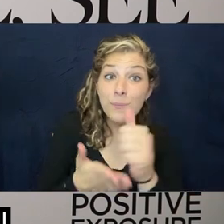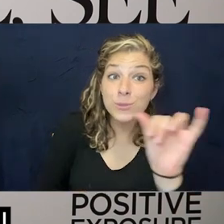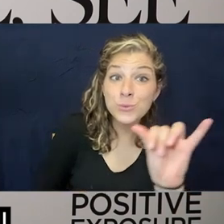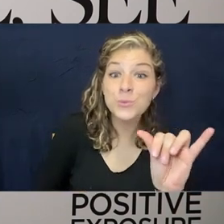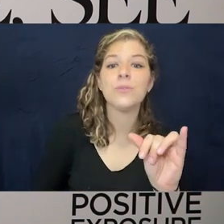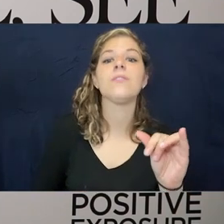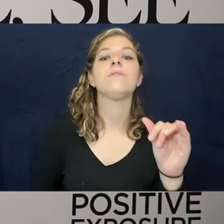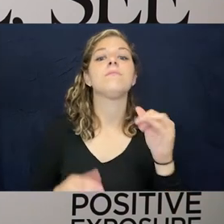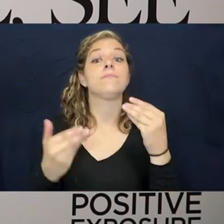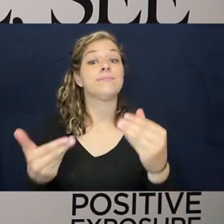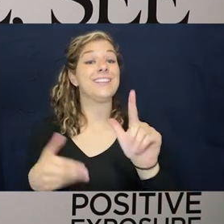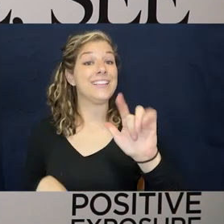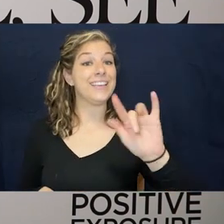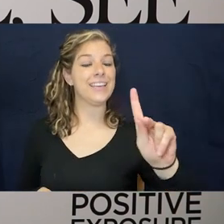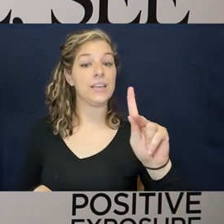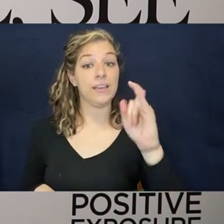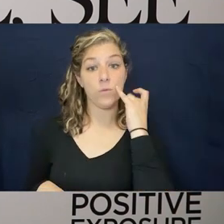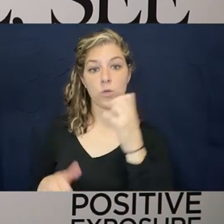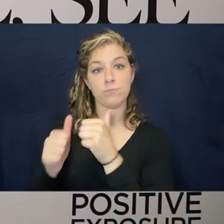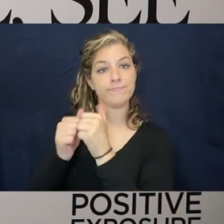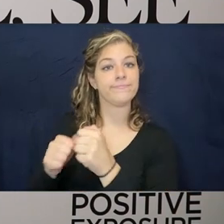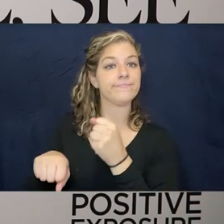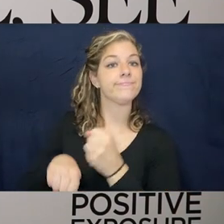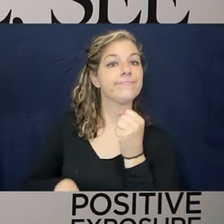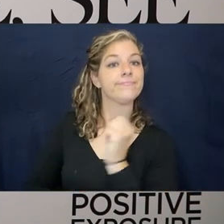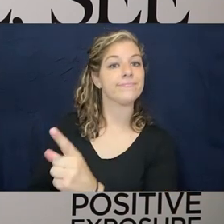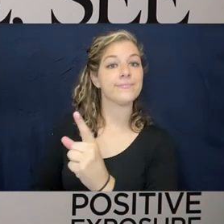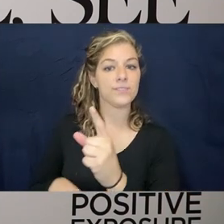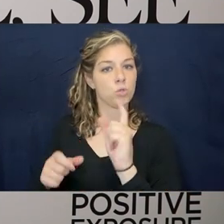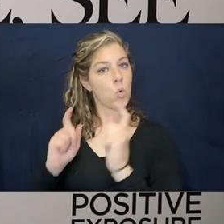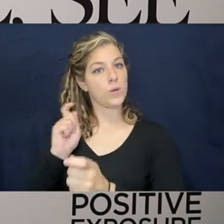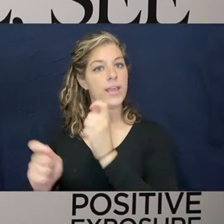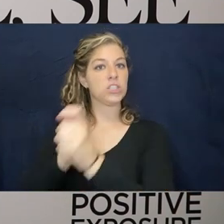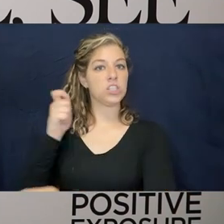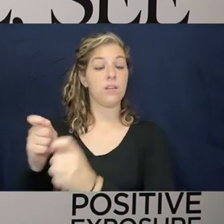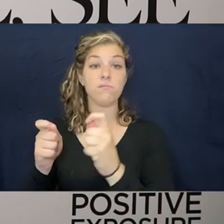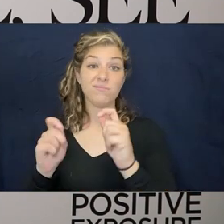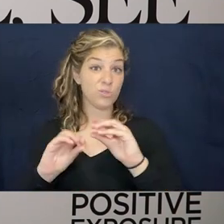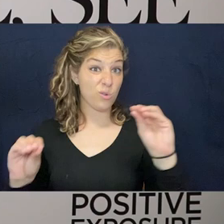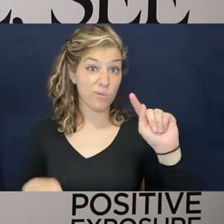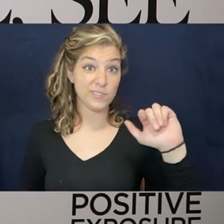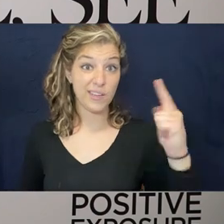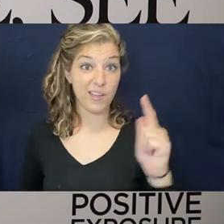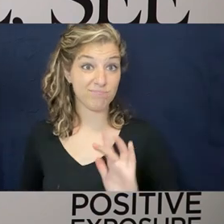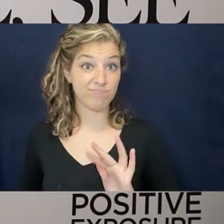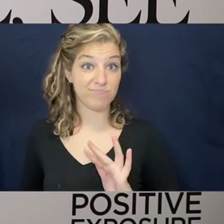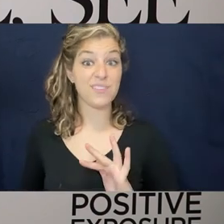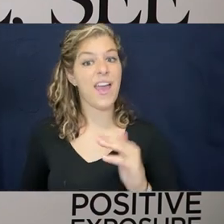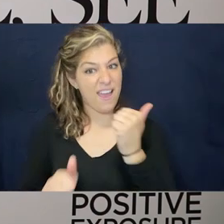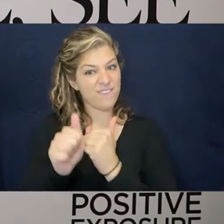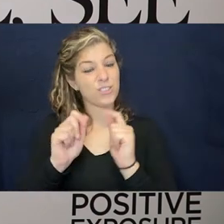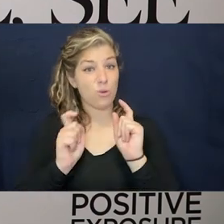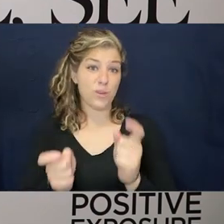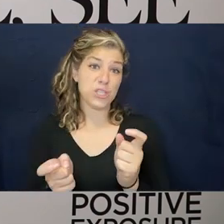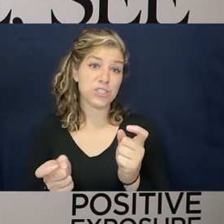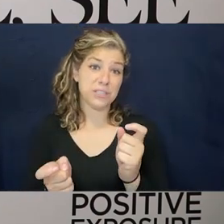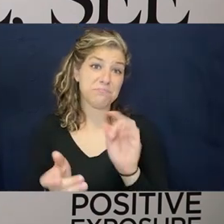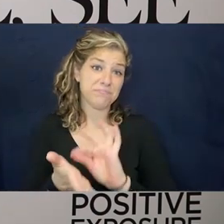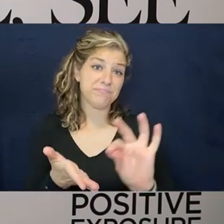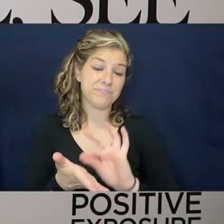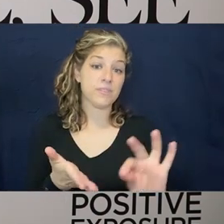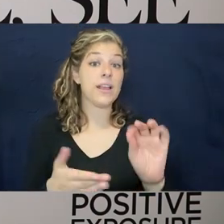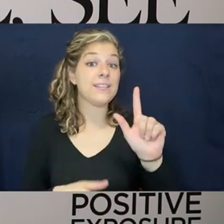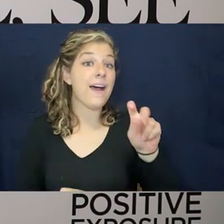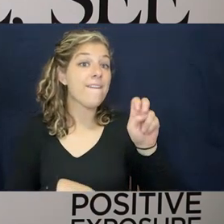without yours. We invite you to use the links below to make a tax-deductible donation. Every donation counts. We also invite you to check